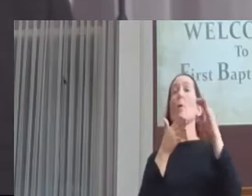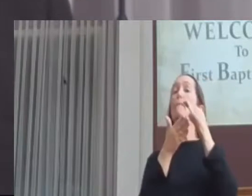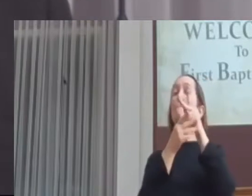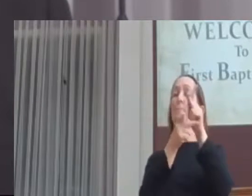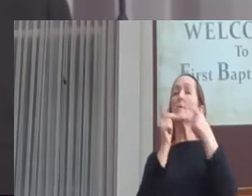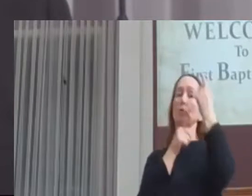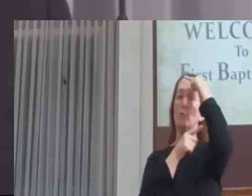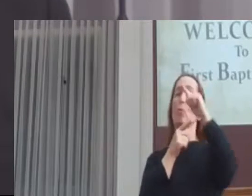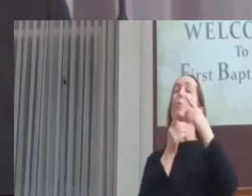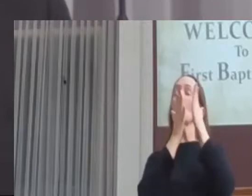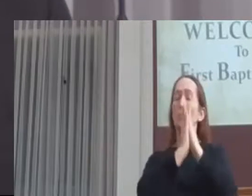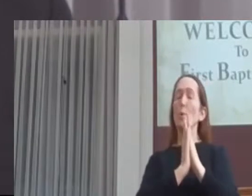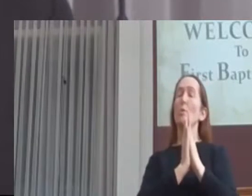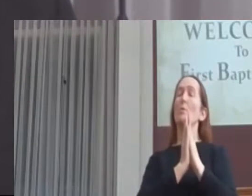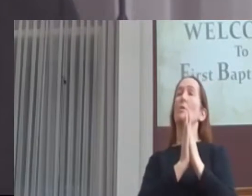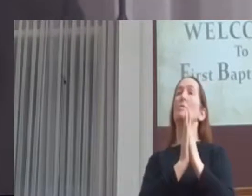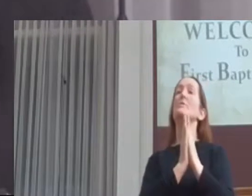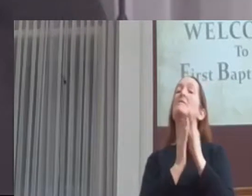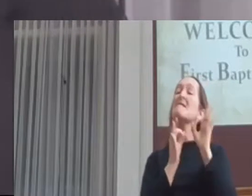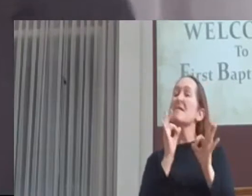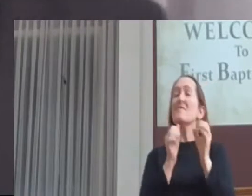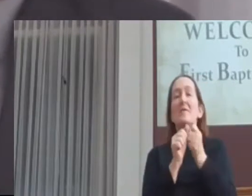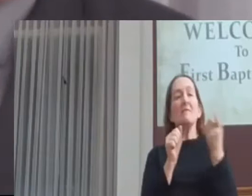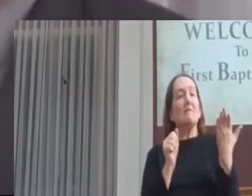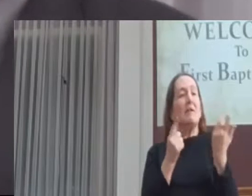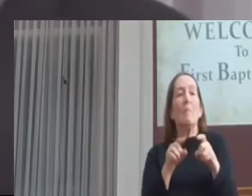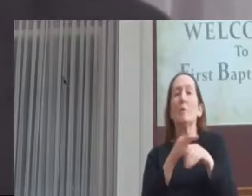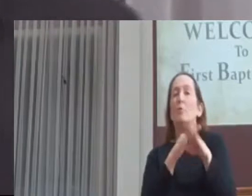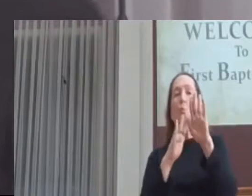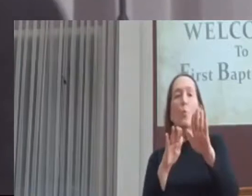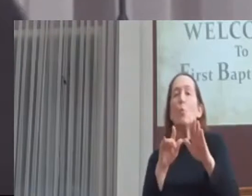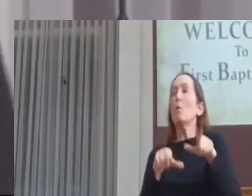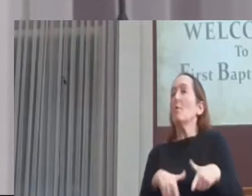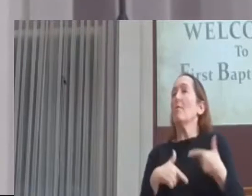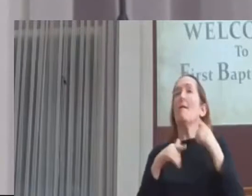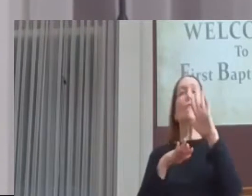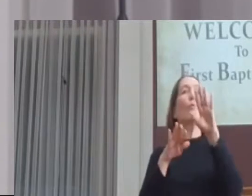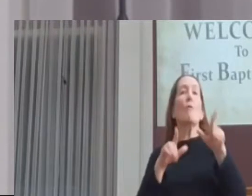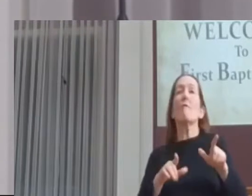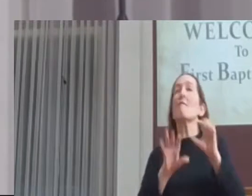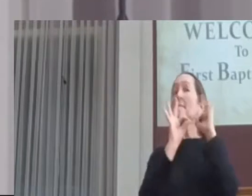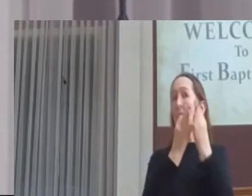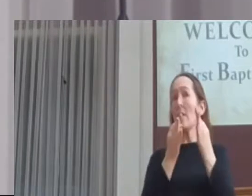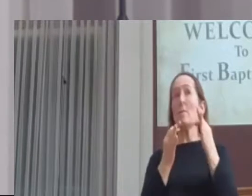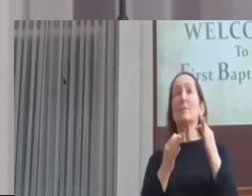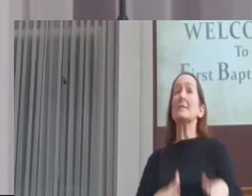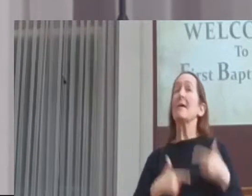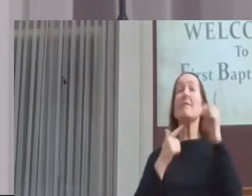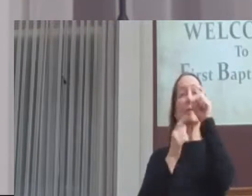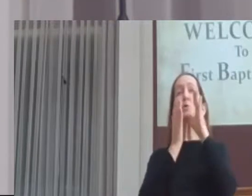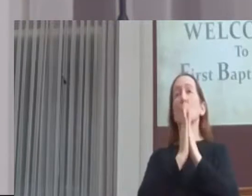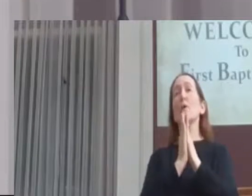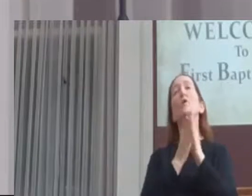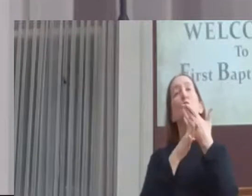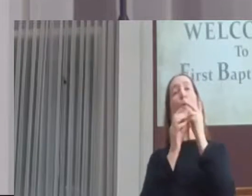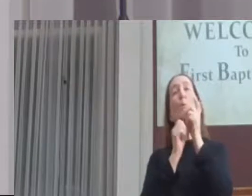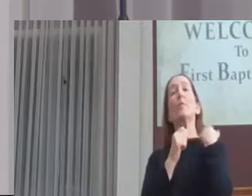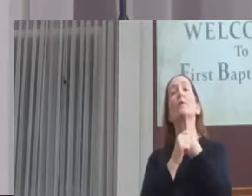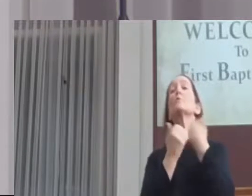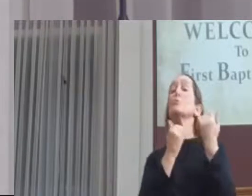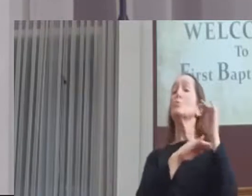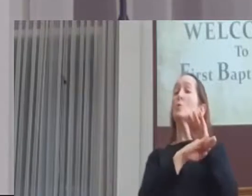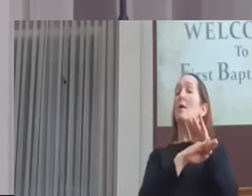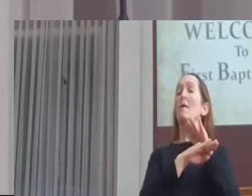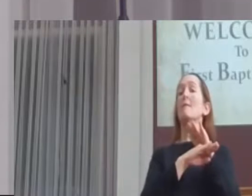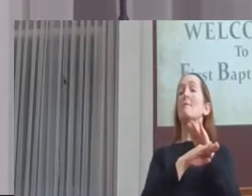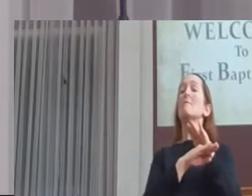card, there is a place for prayer requests. If there's anything going on in your life, your family's life, that we can be praying about, please share that with us. This